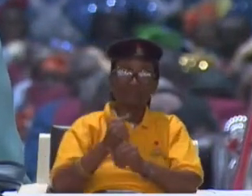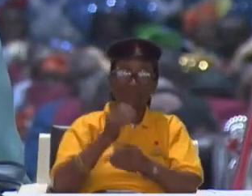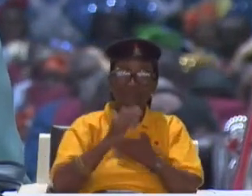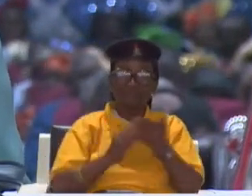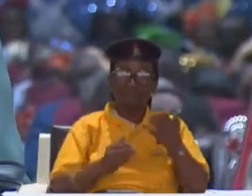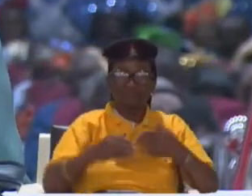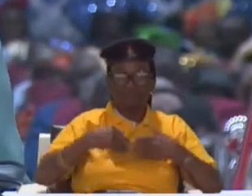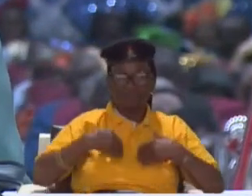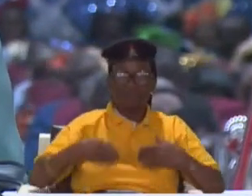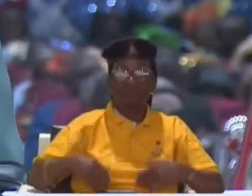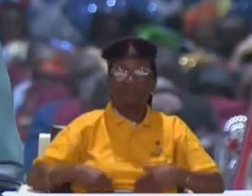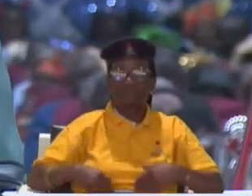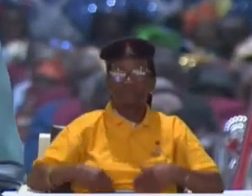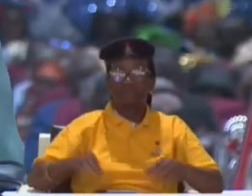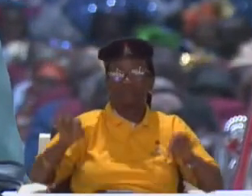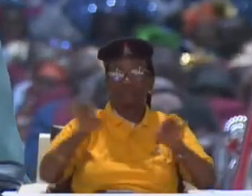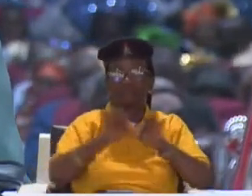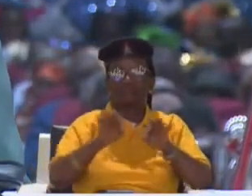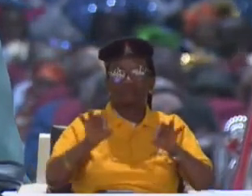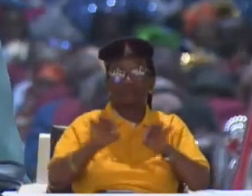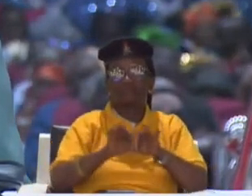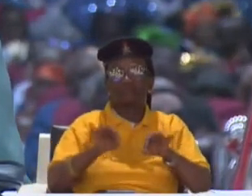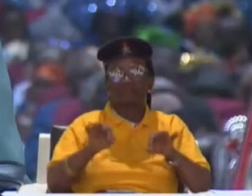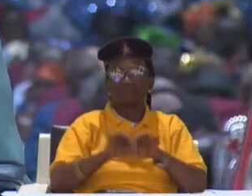somebody prominent must die.